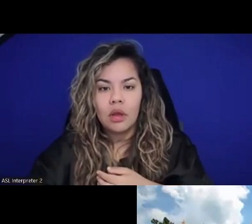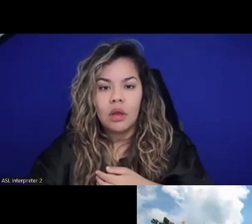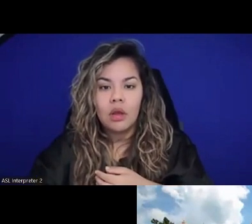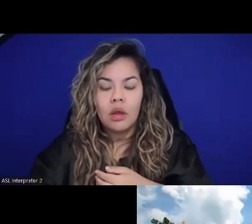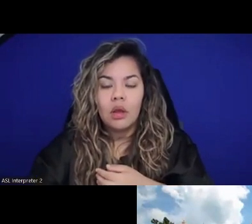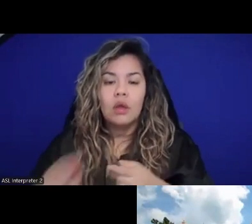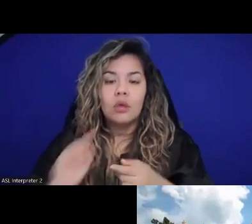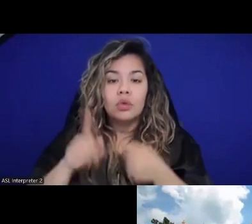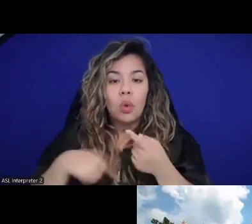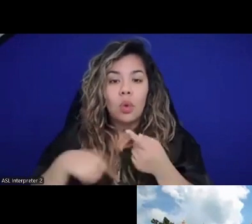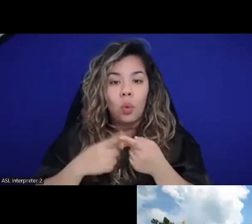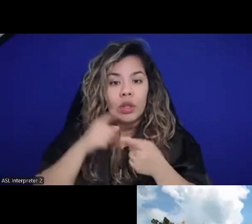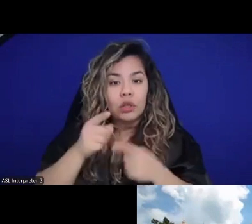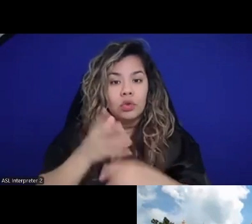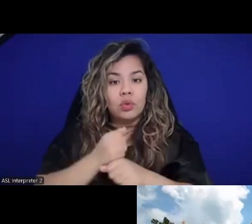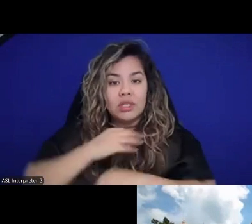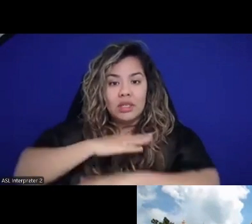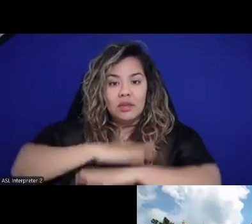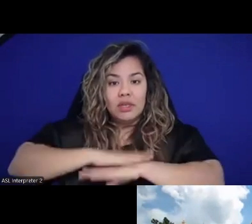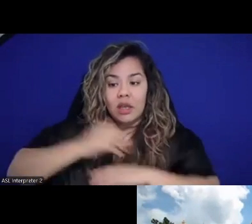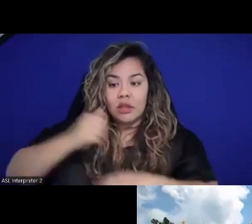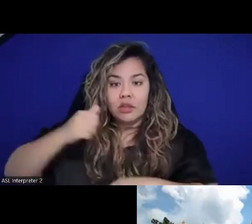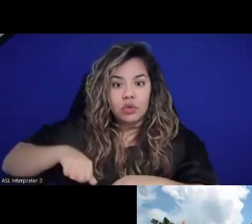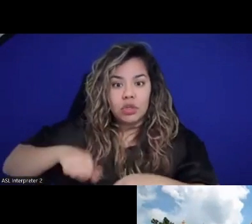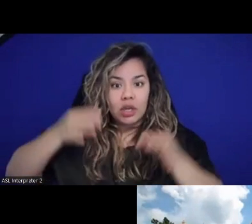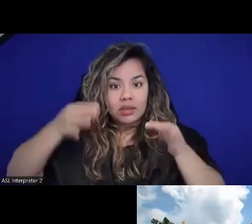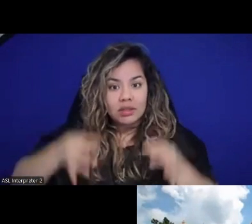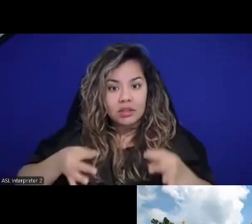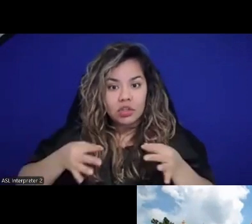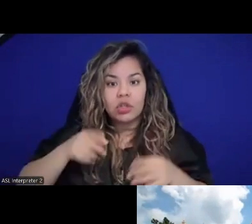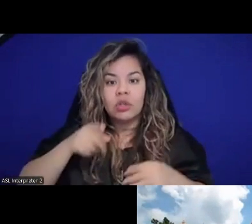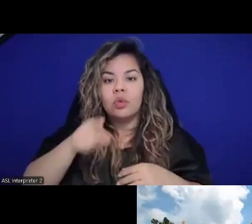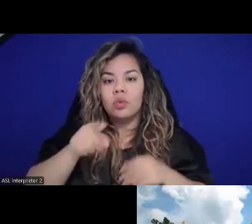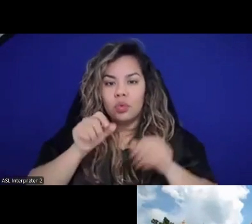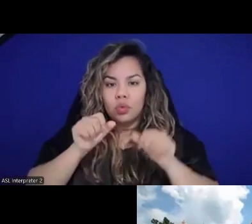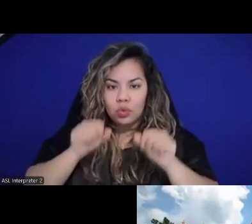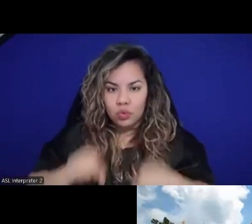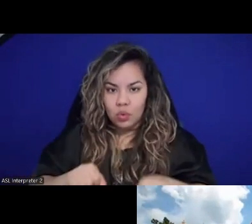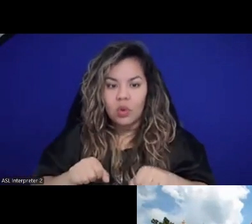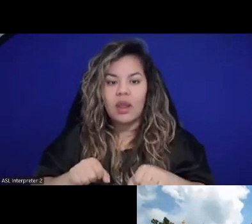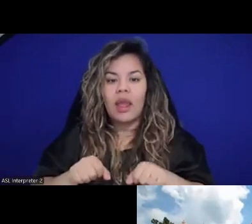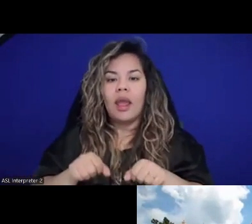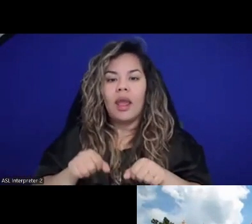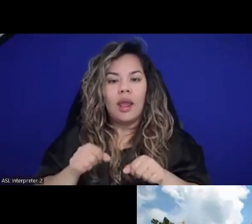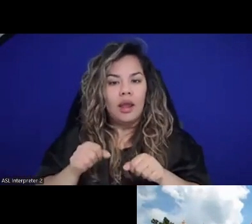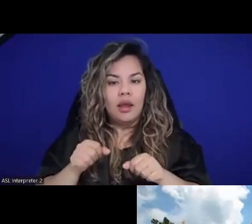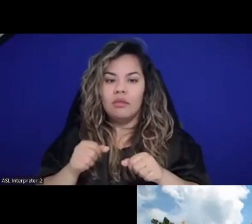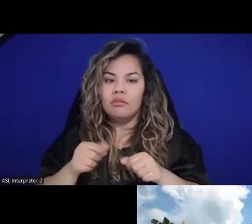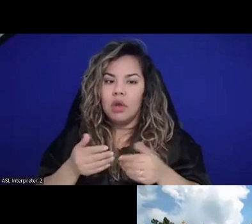reject decisions, you can turn around and quickly submit your manuscript to another,